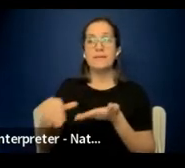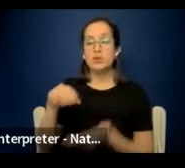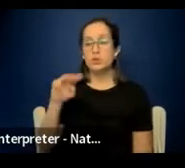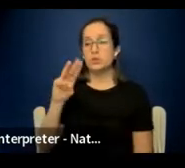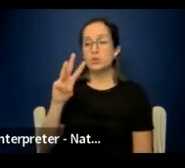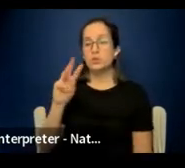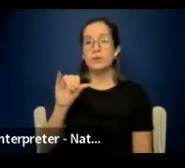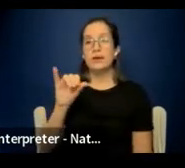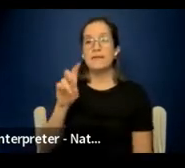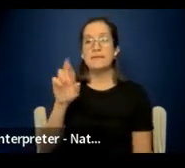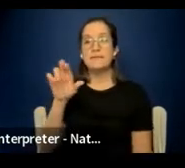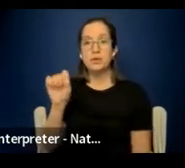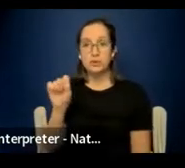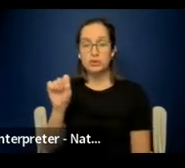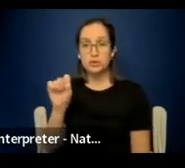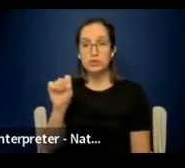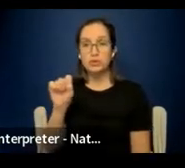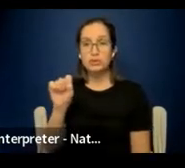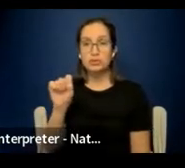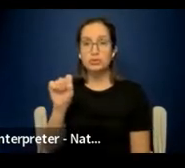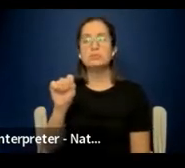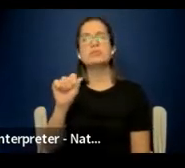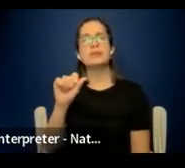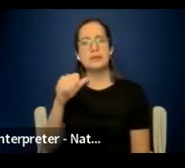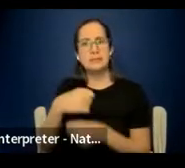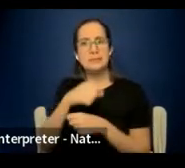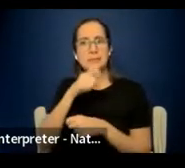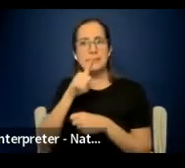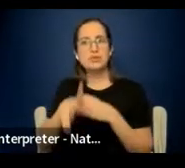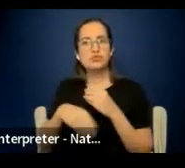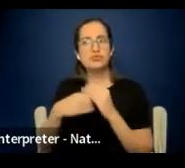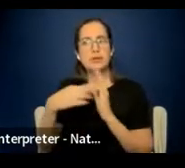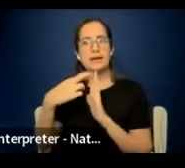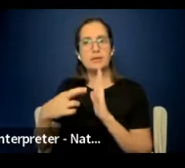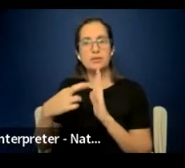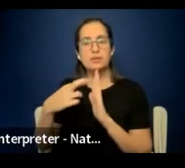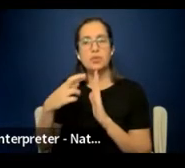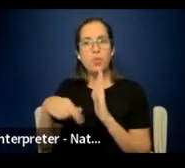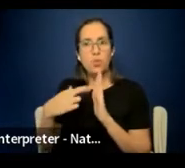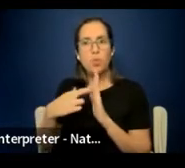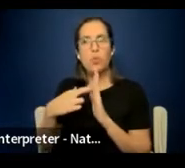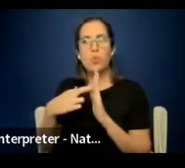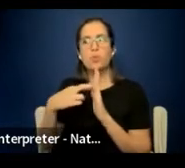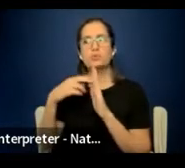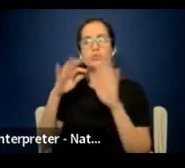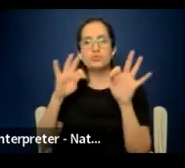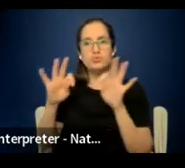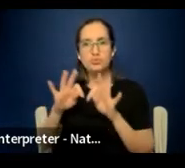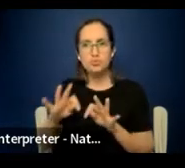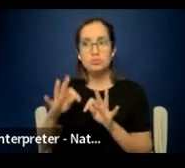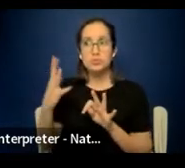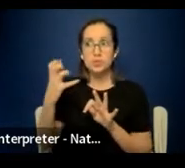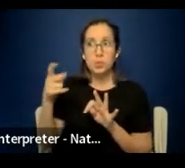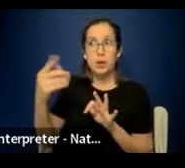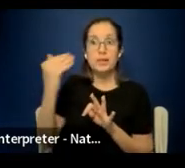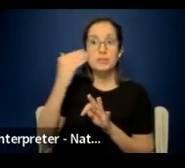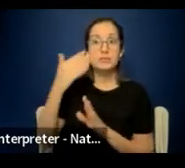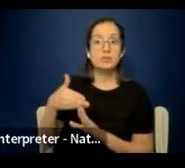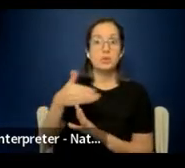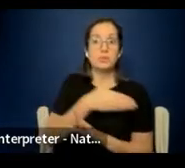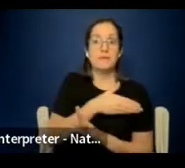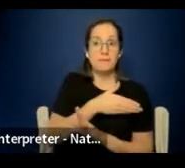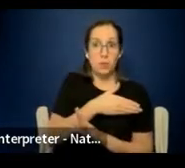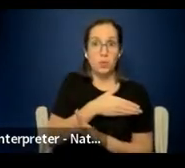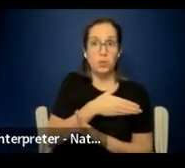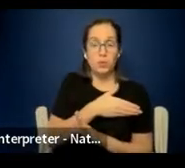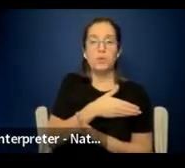on and also put into the role description if it's something that you want people to be aware of before they walk in the door. Or at the very least,